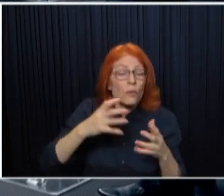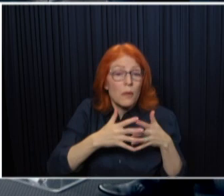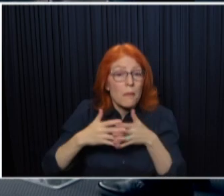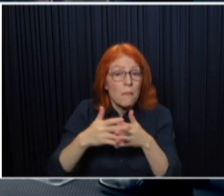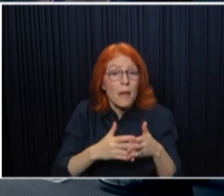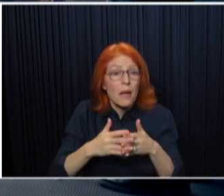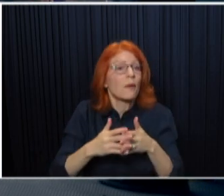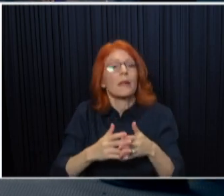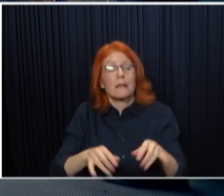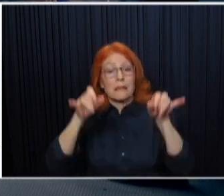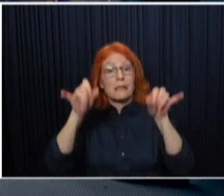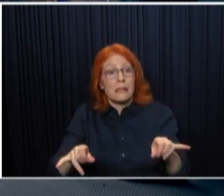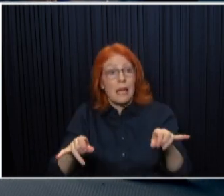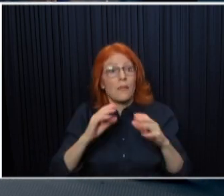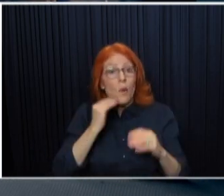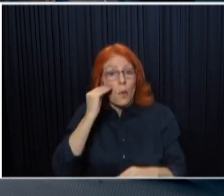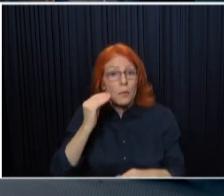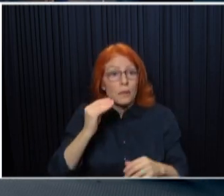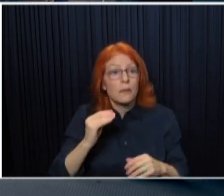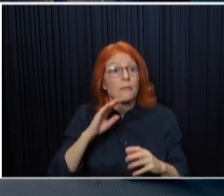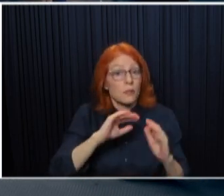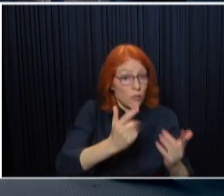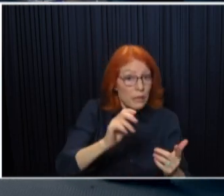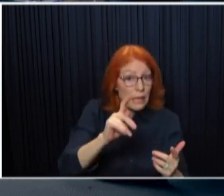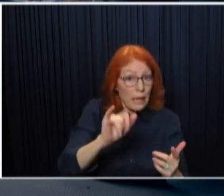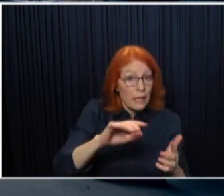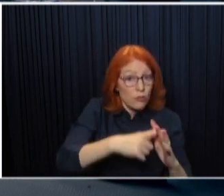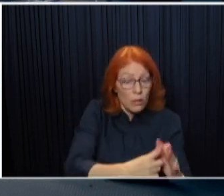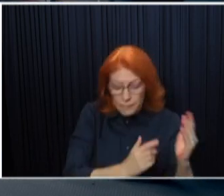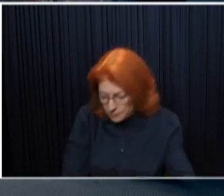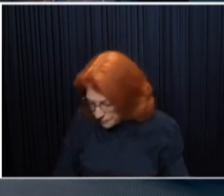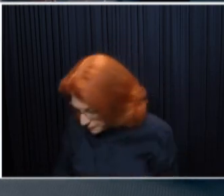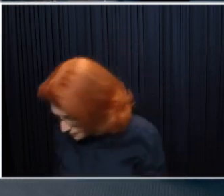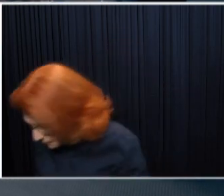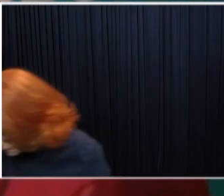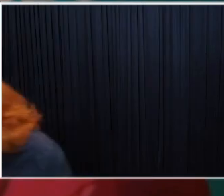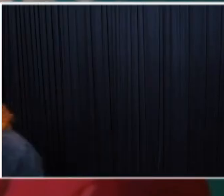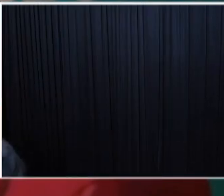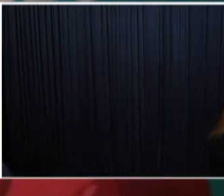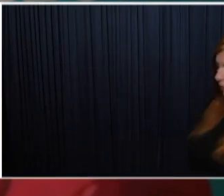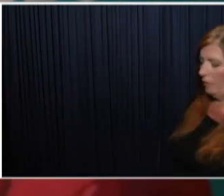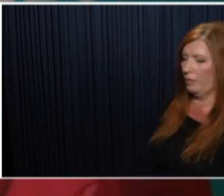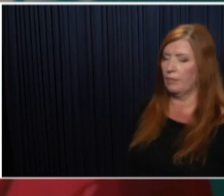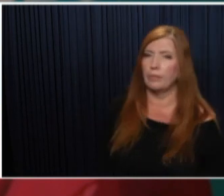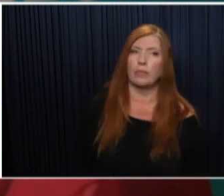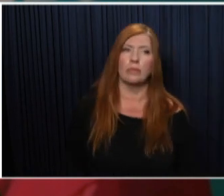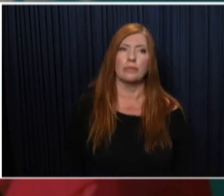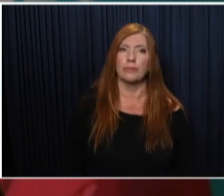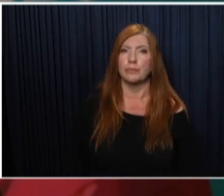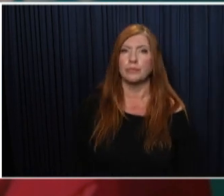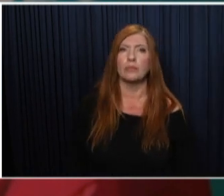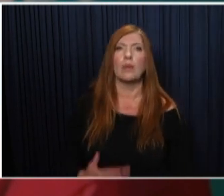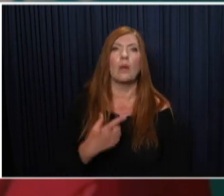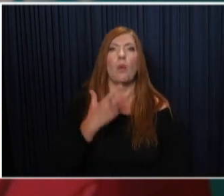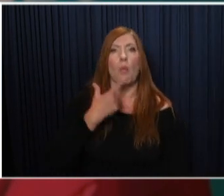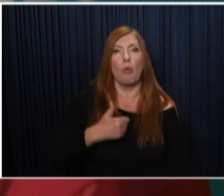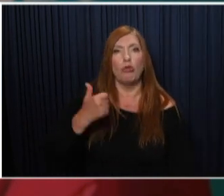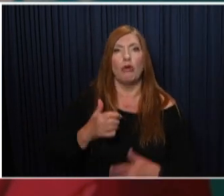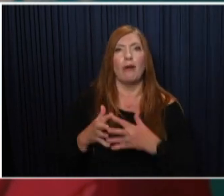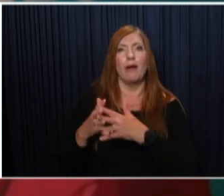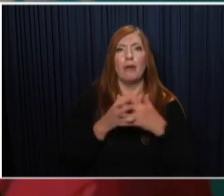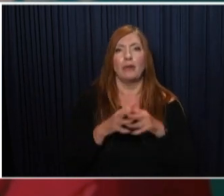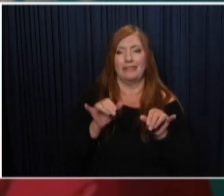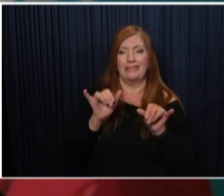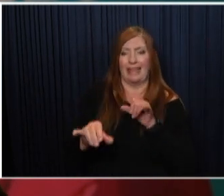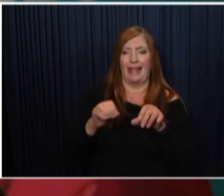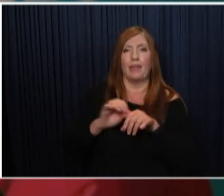Americans stay in their homes? Mr. Keeler, you could start this one. Older Americans staying in their homes is... What are you relating it